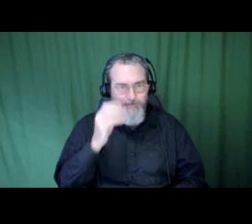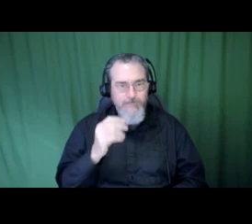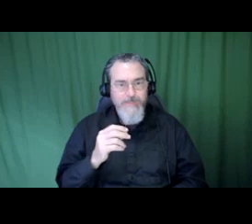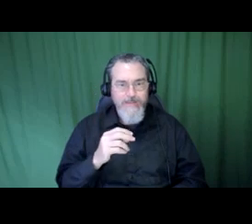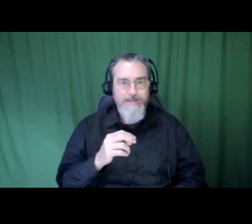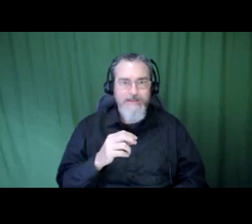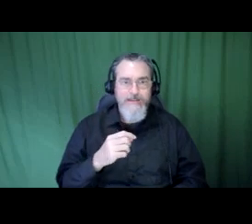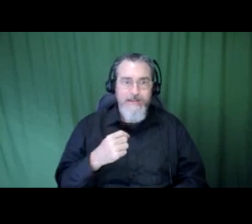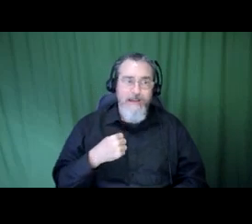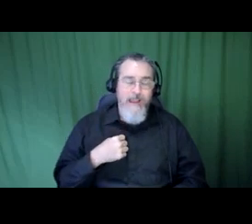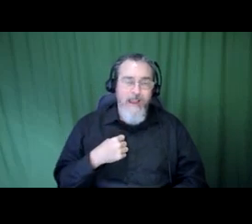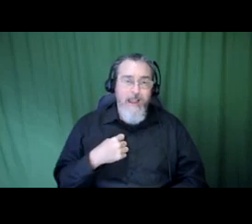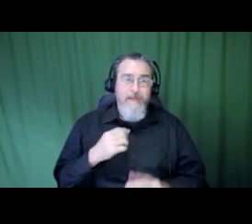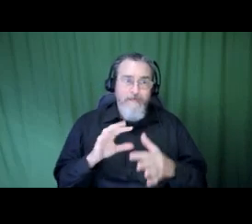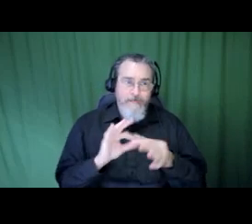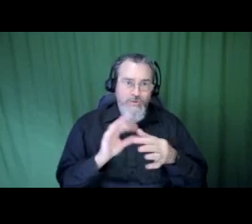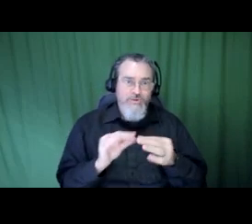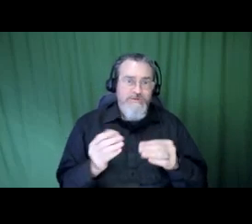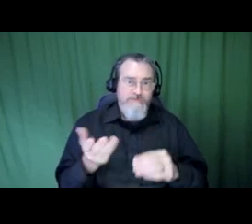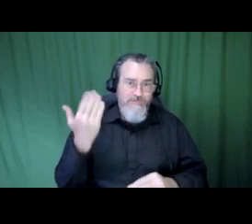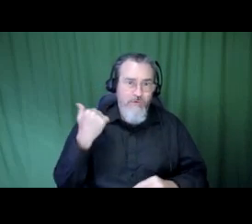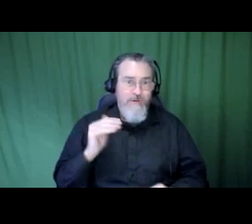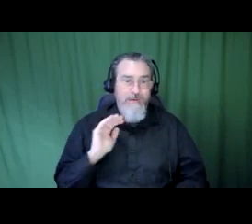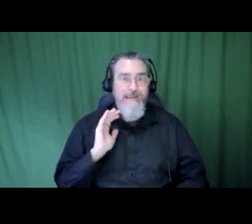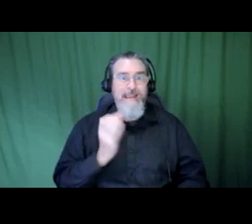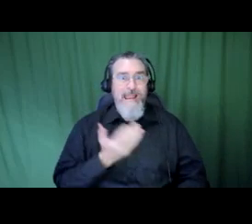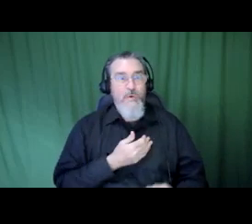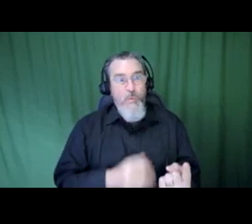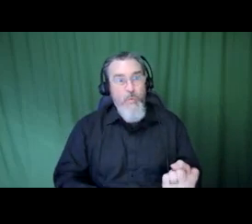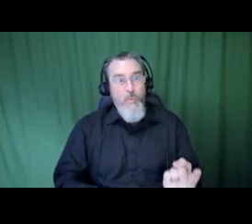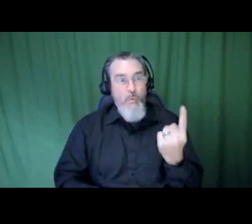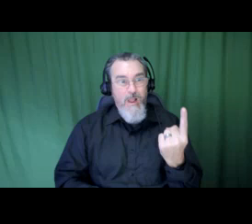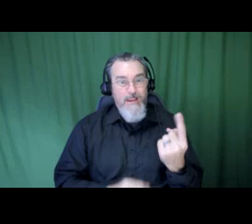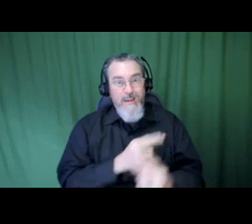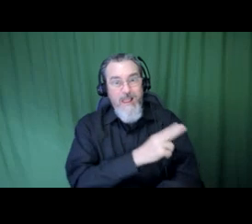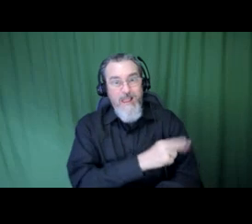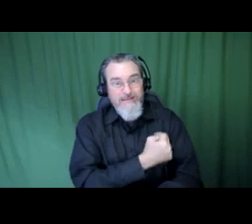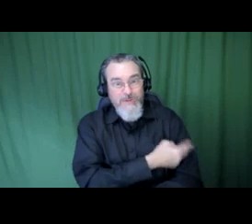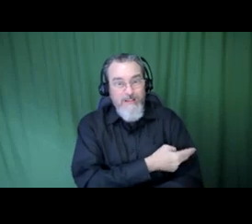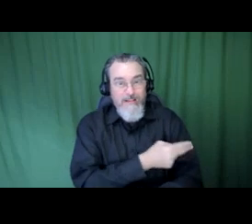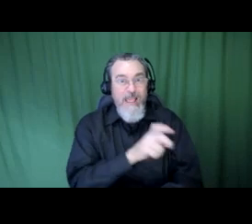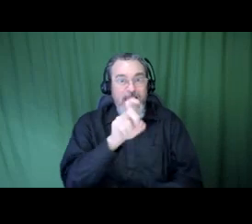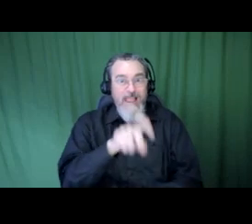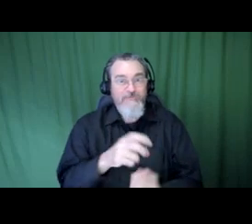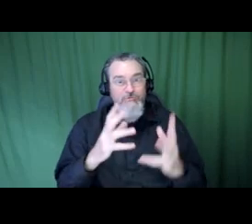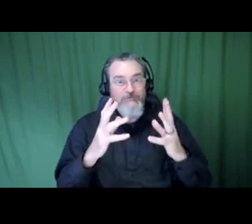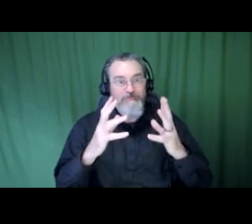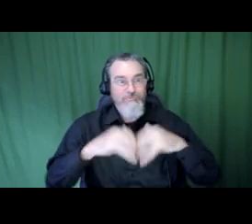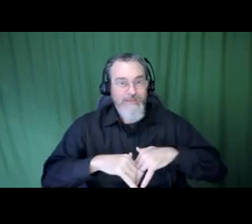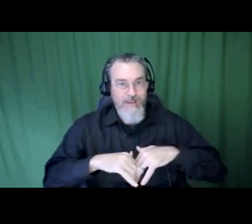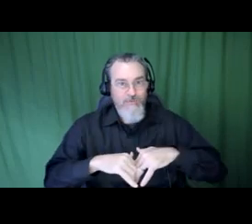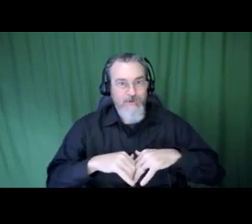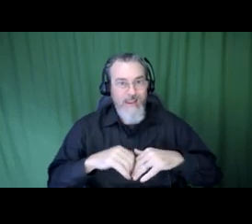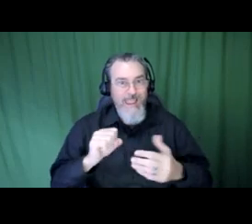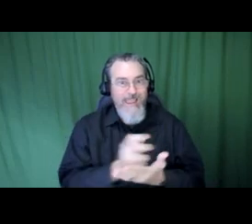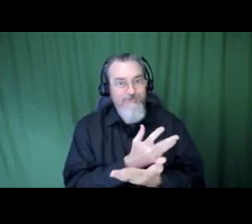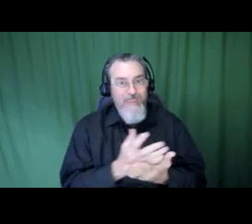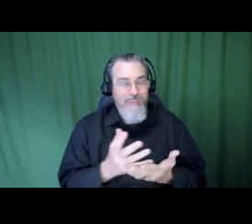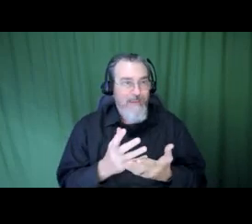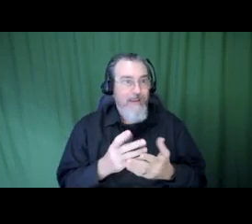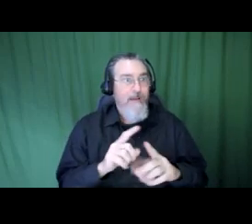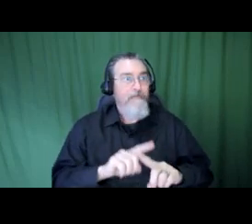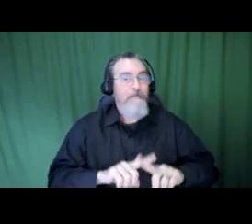had shared about our one and only hospital having to shut down everything but their ER and ICU